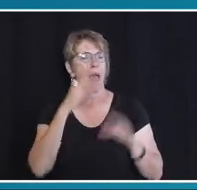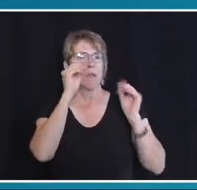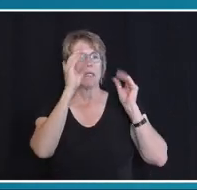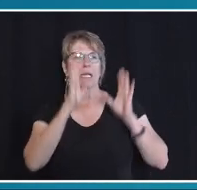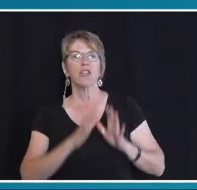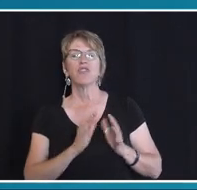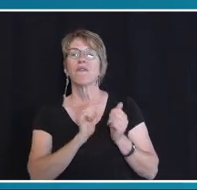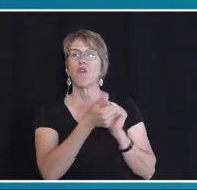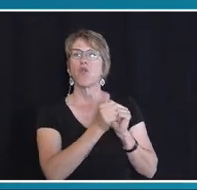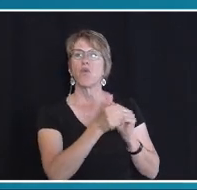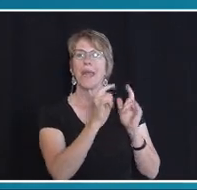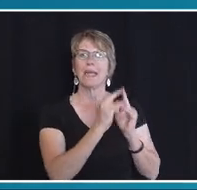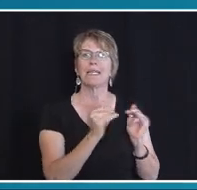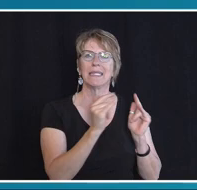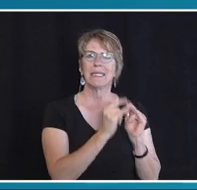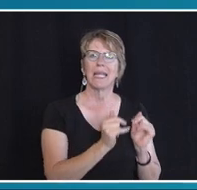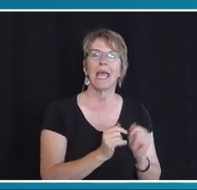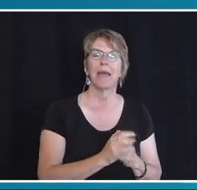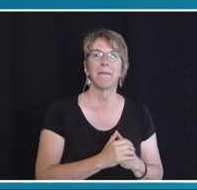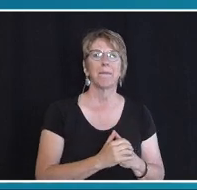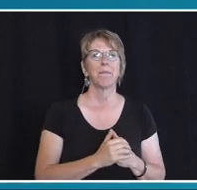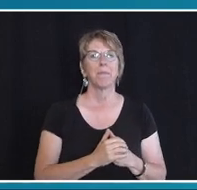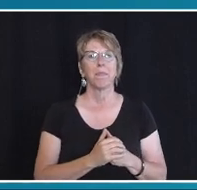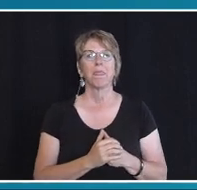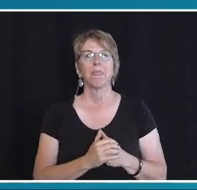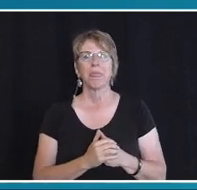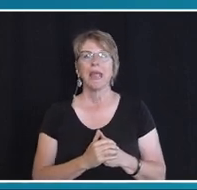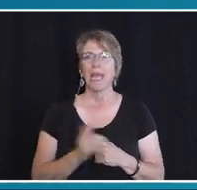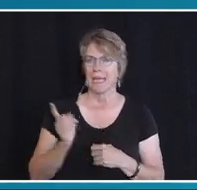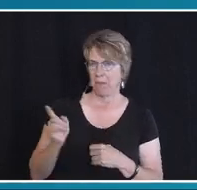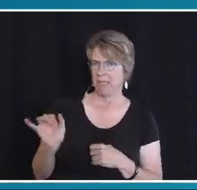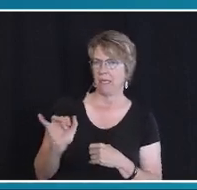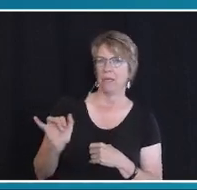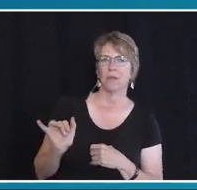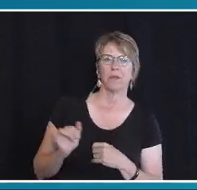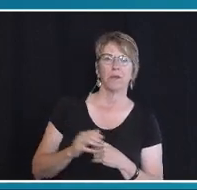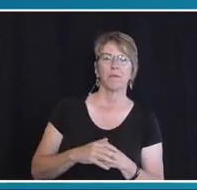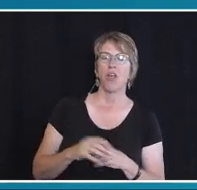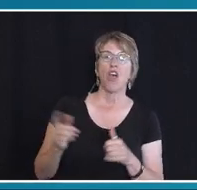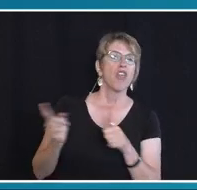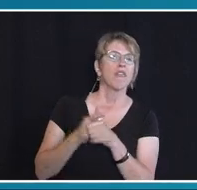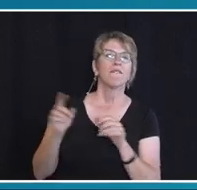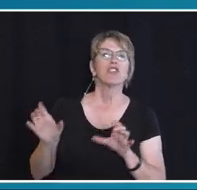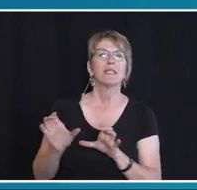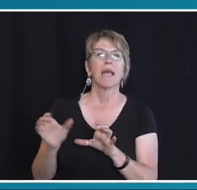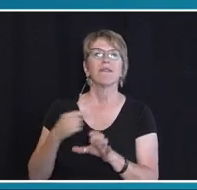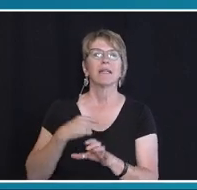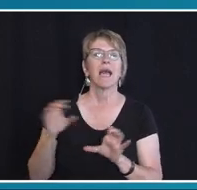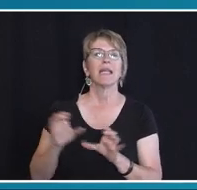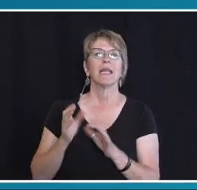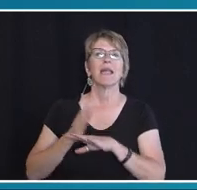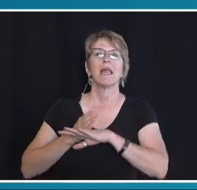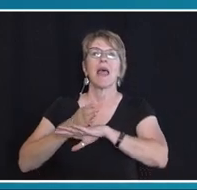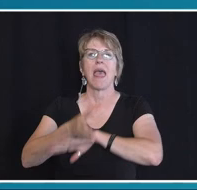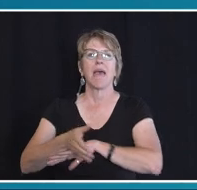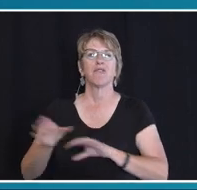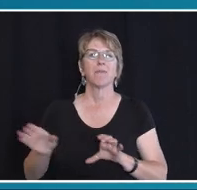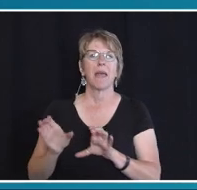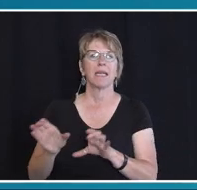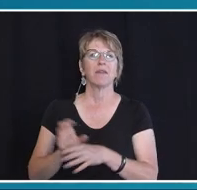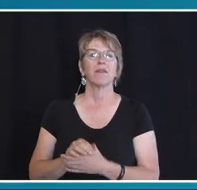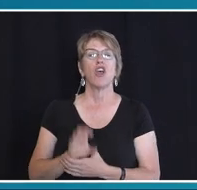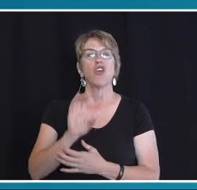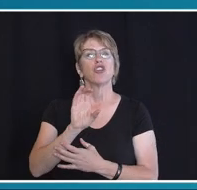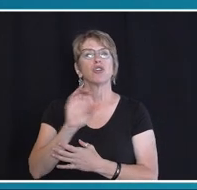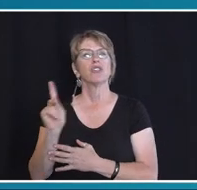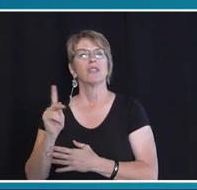camp portion, and Sam was one of the participants there. The first activity that I did after my injury was the Courage Kenny